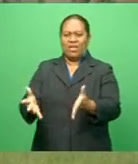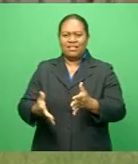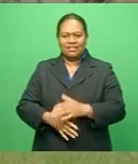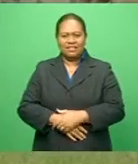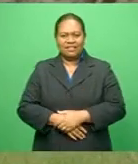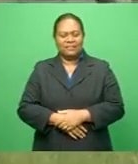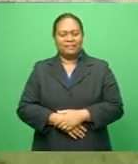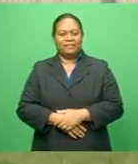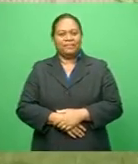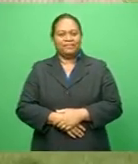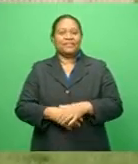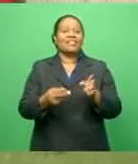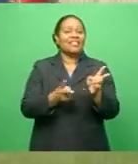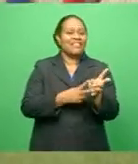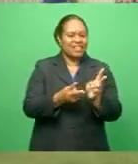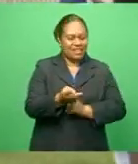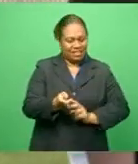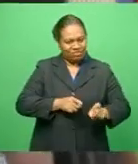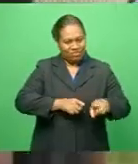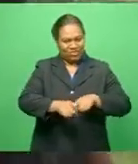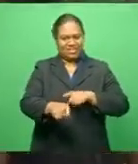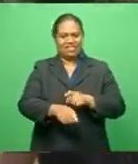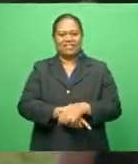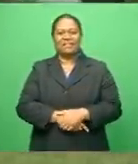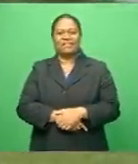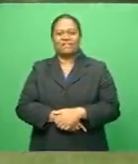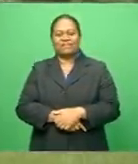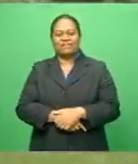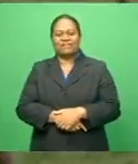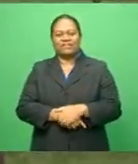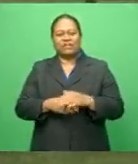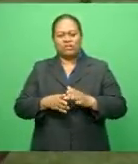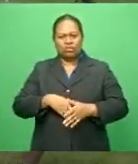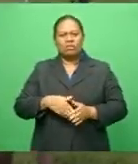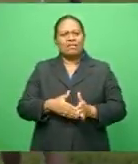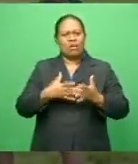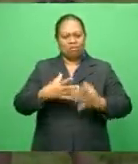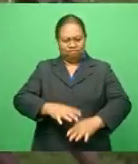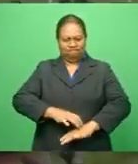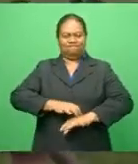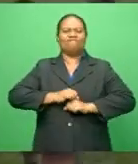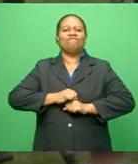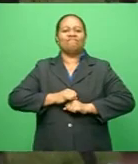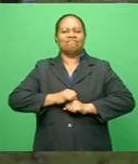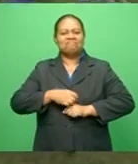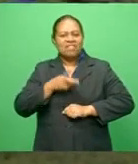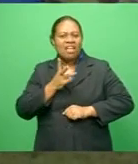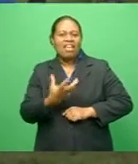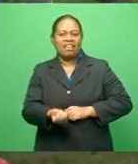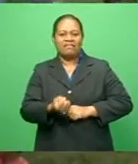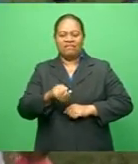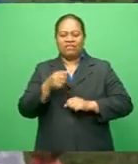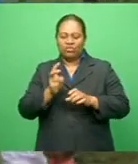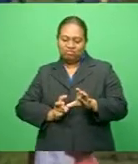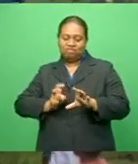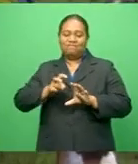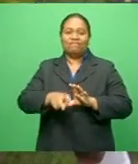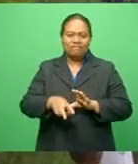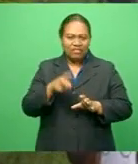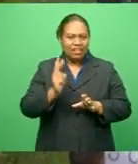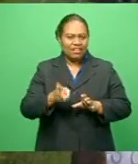in the village. It gives me the courage to jump in again and